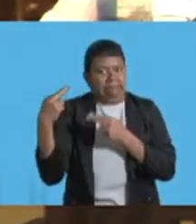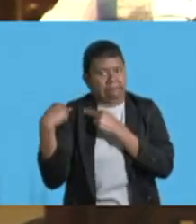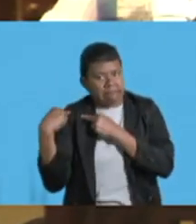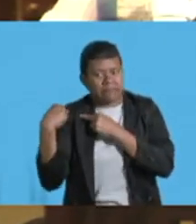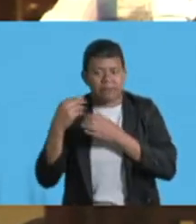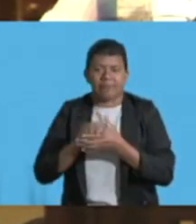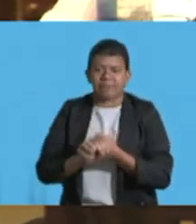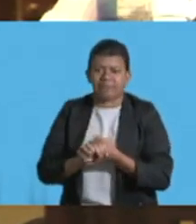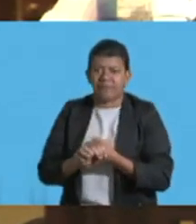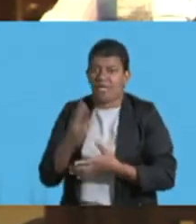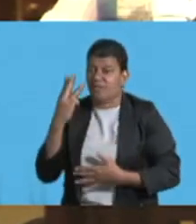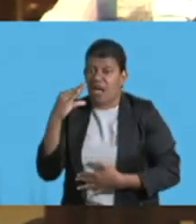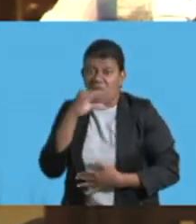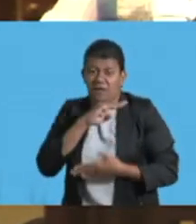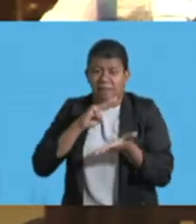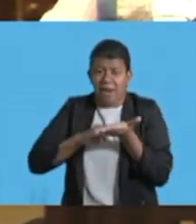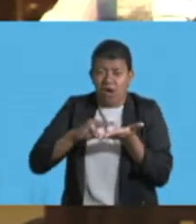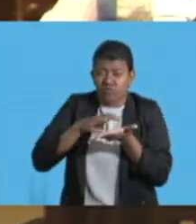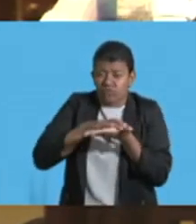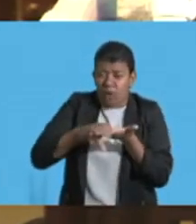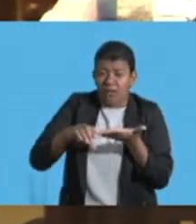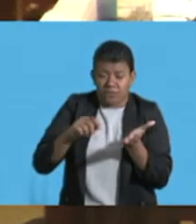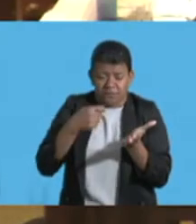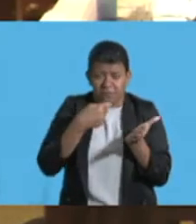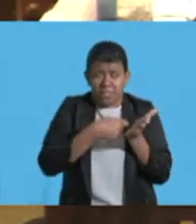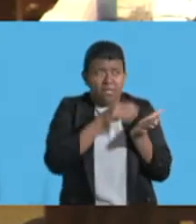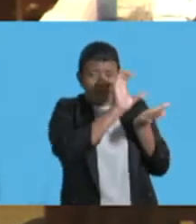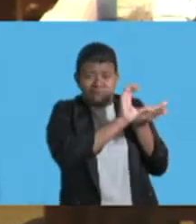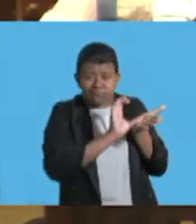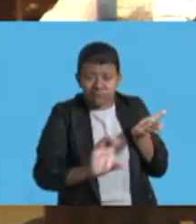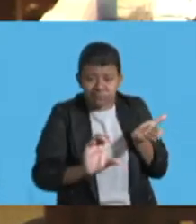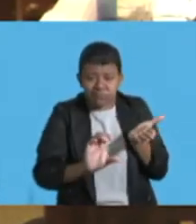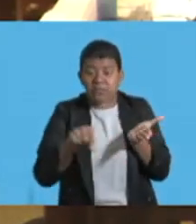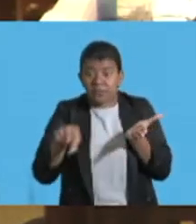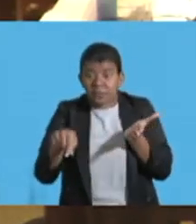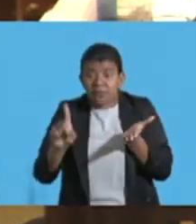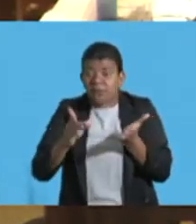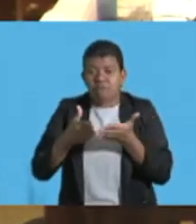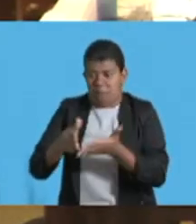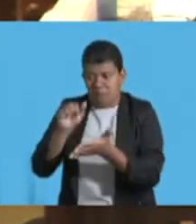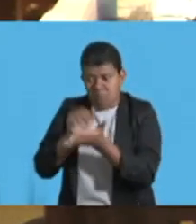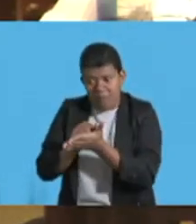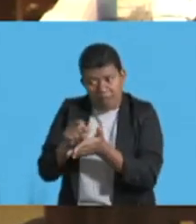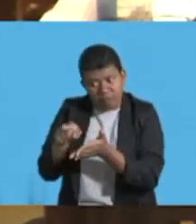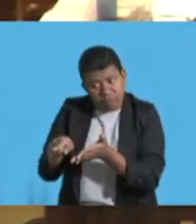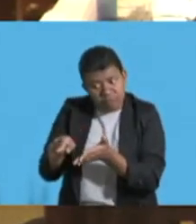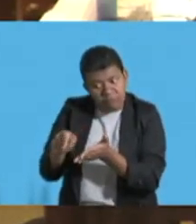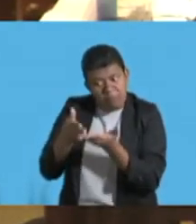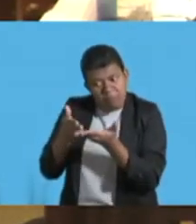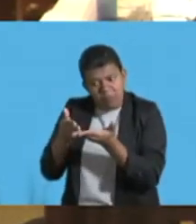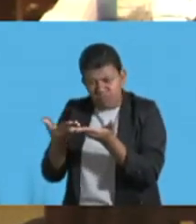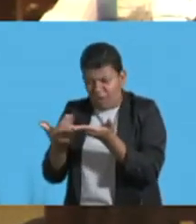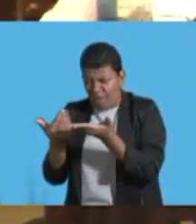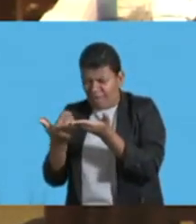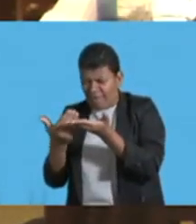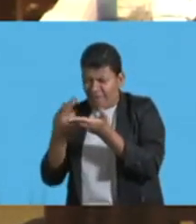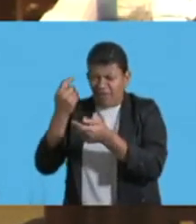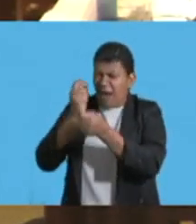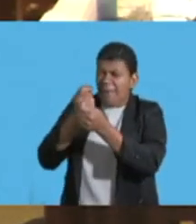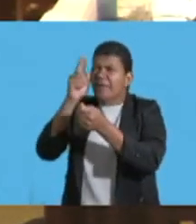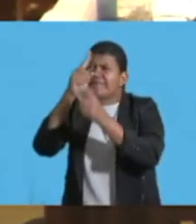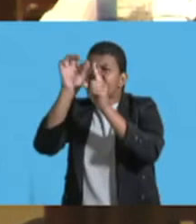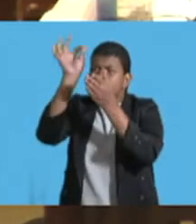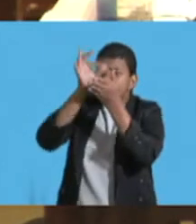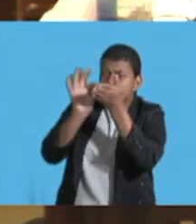energy efficiency vessel, which will feature low carbon technology. This is also part of government's